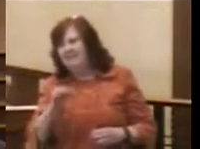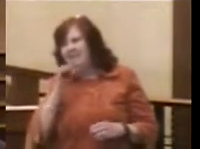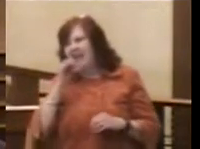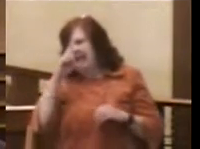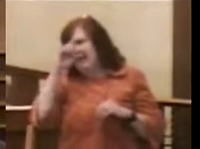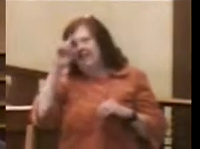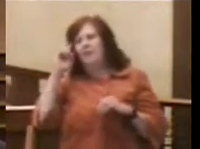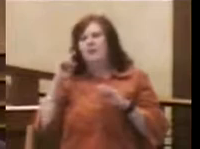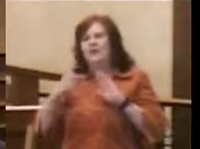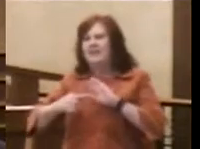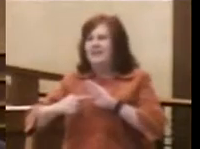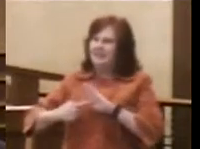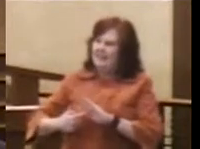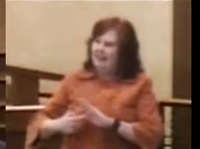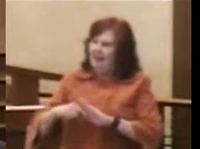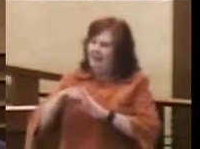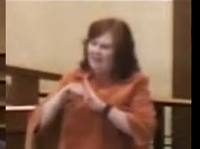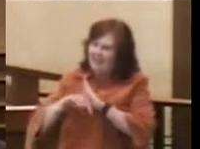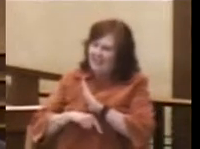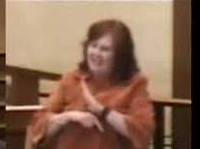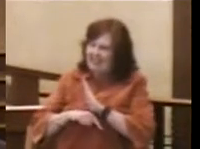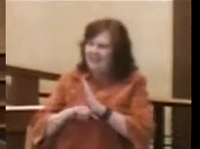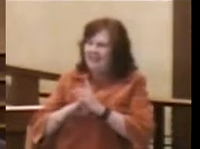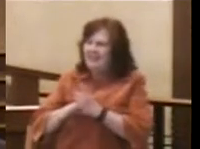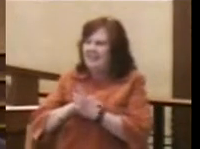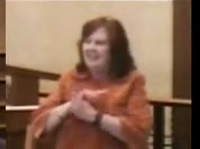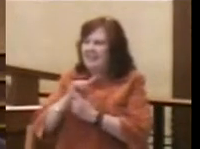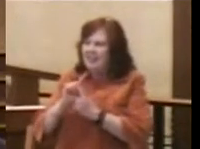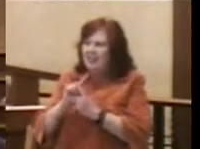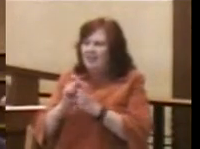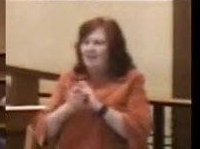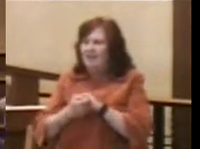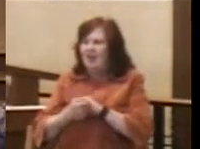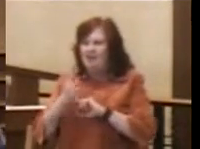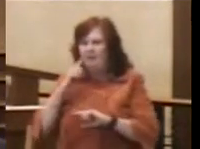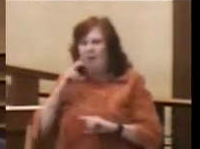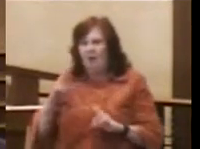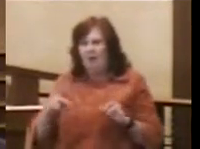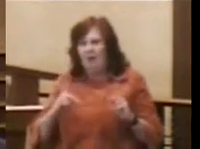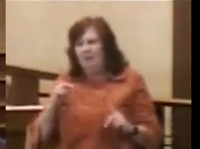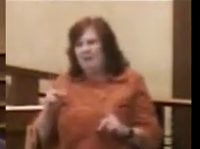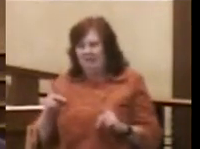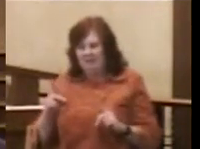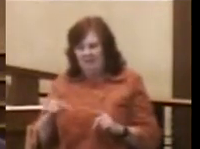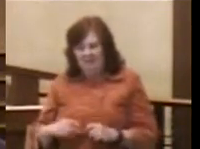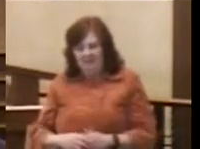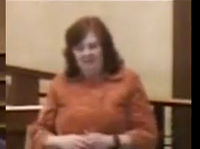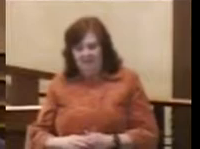the deepest encounter and radical change for Christians.